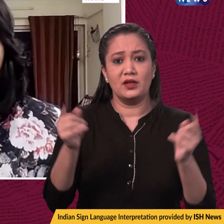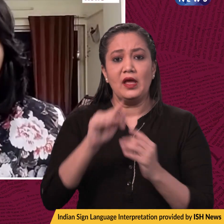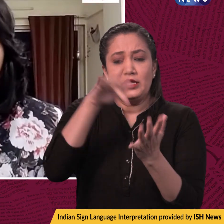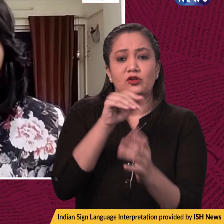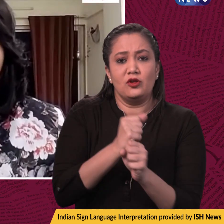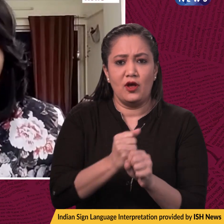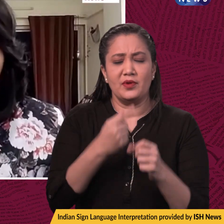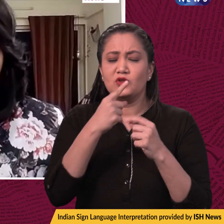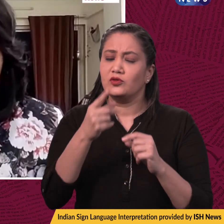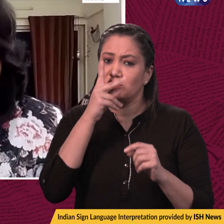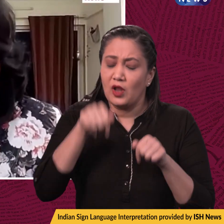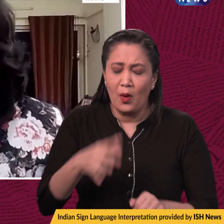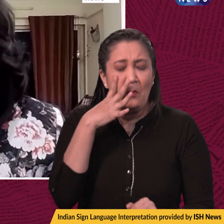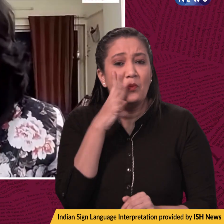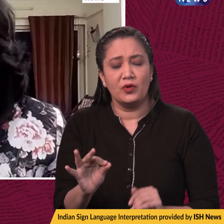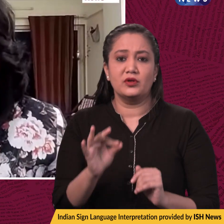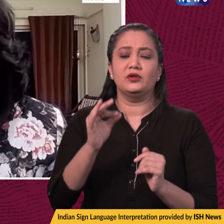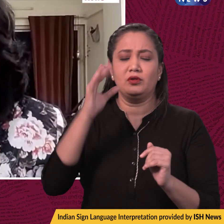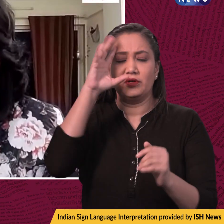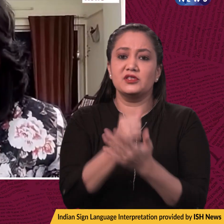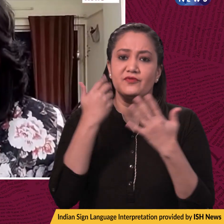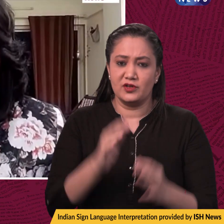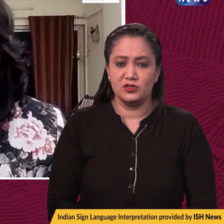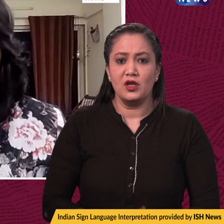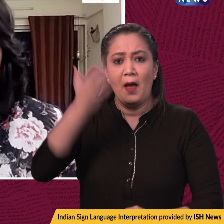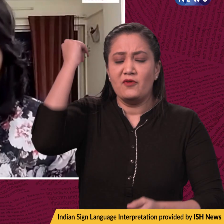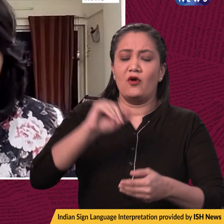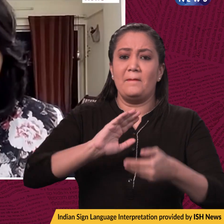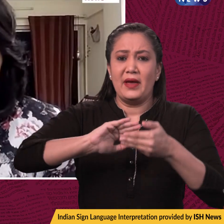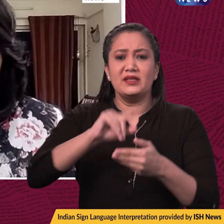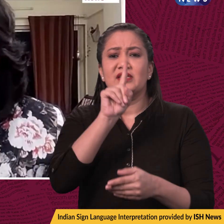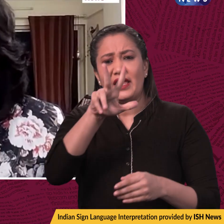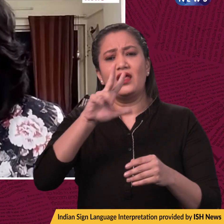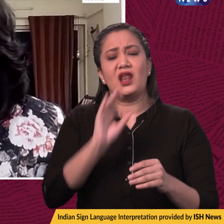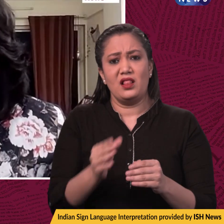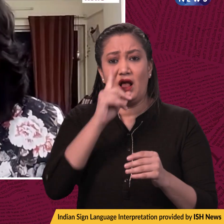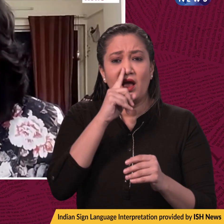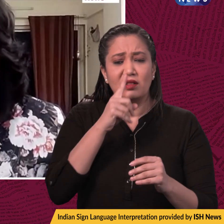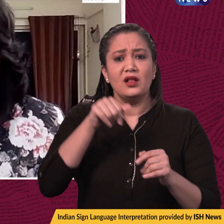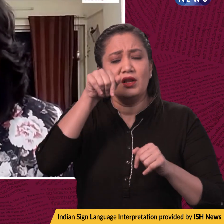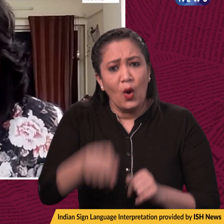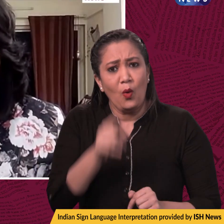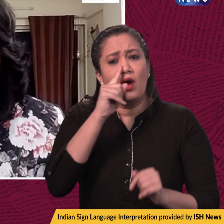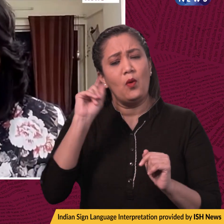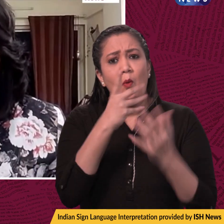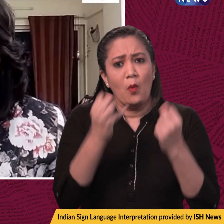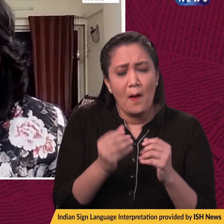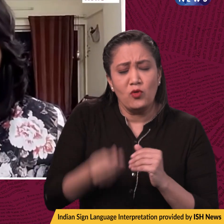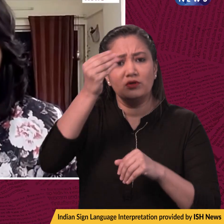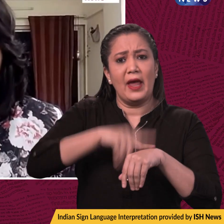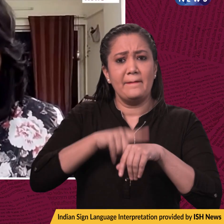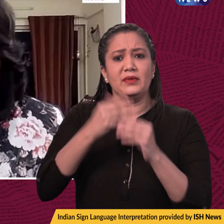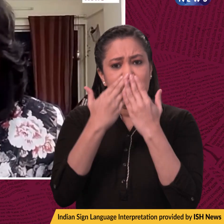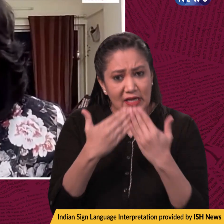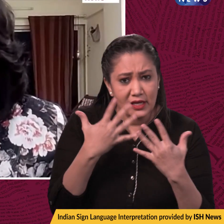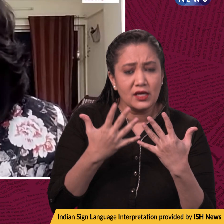government has taken a significant step. Earlier, the age of marriage of women was 18 years, but girls also want to have more time